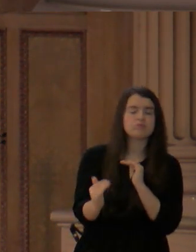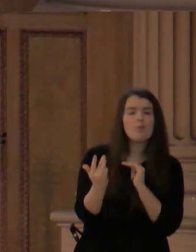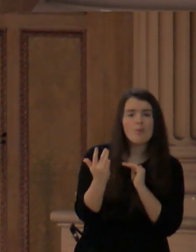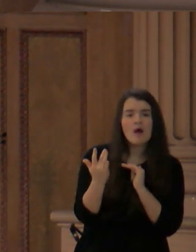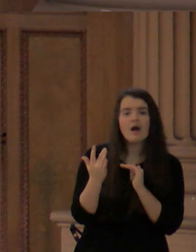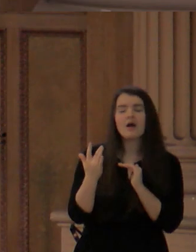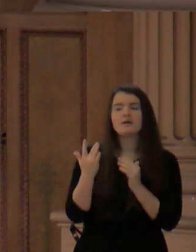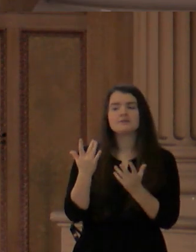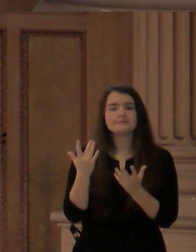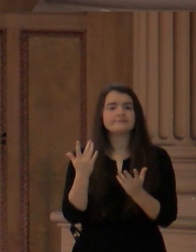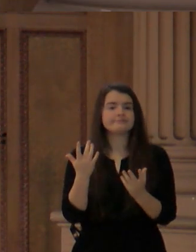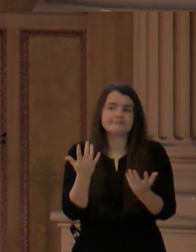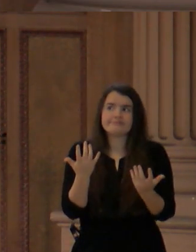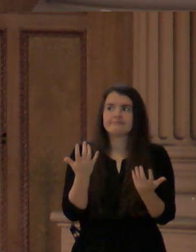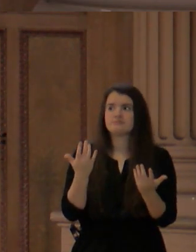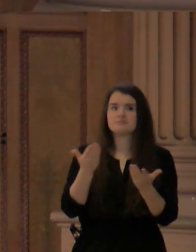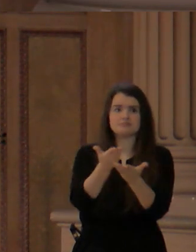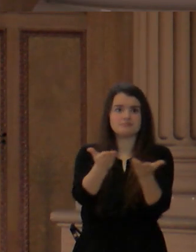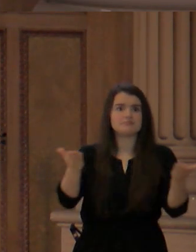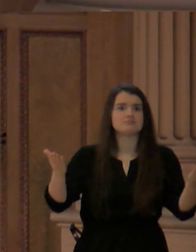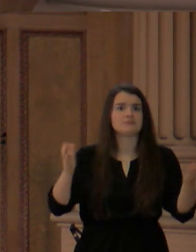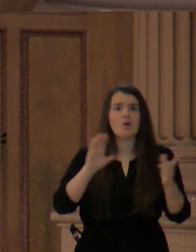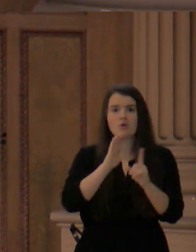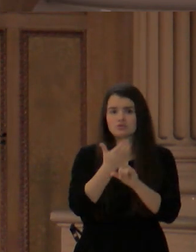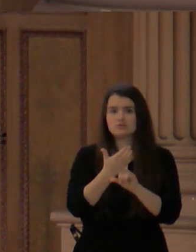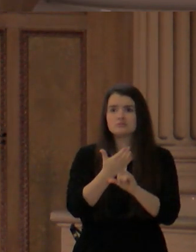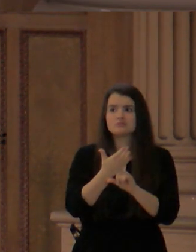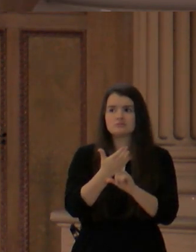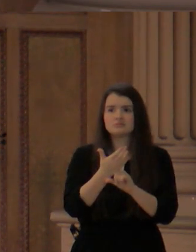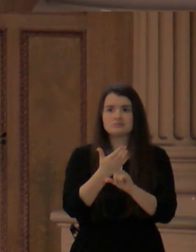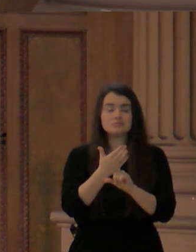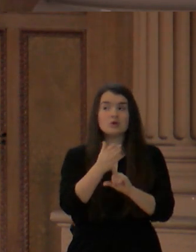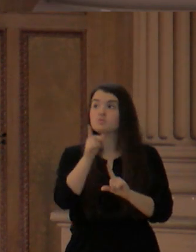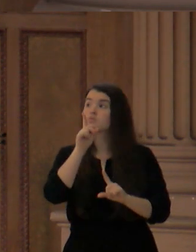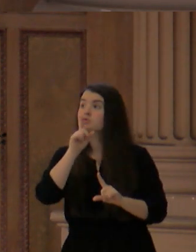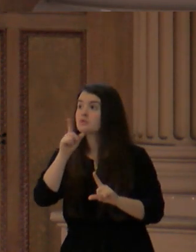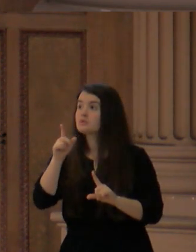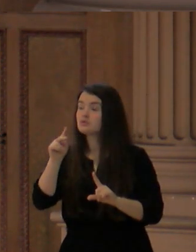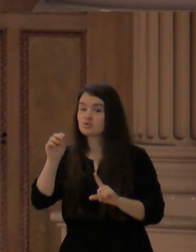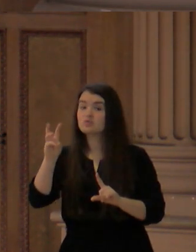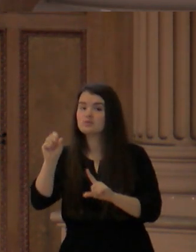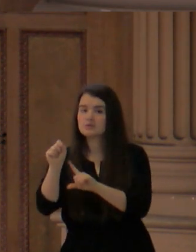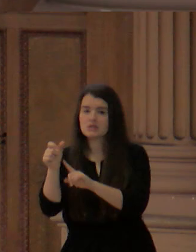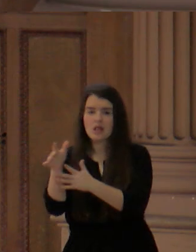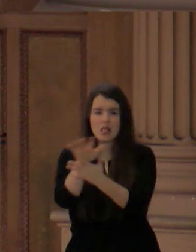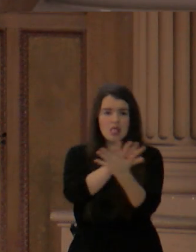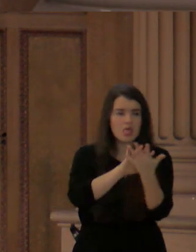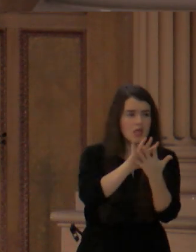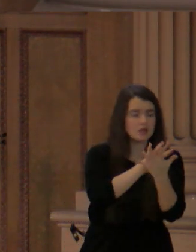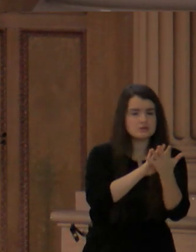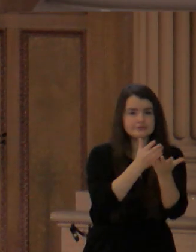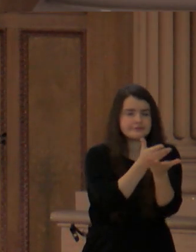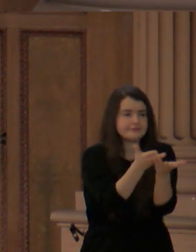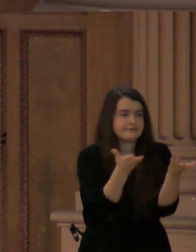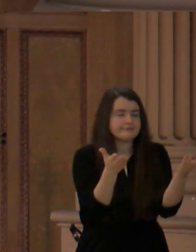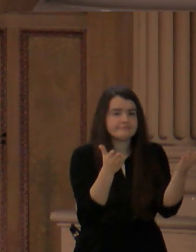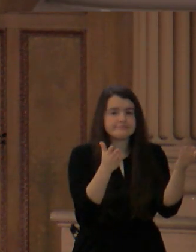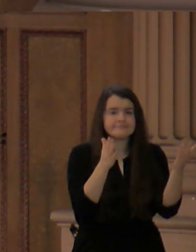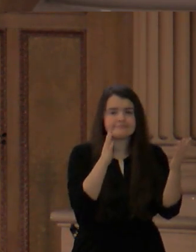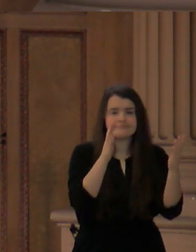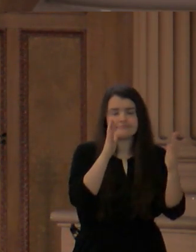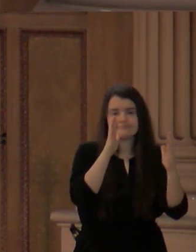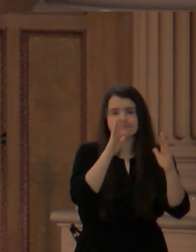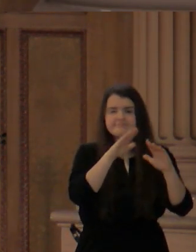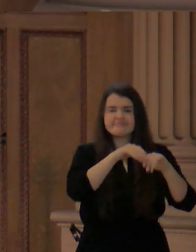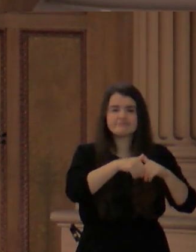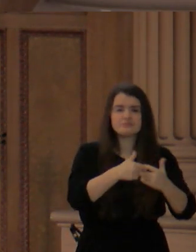unimportant news. You see this on social media more than anywhere. mean it was like that on the nightly news where he talks about a commentator who would get